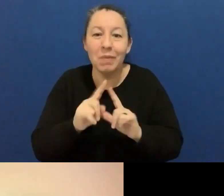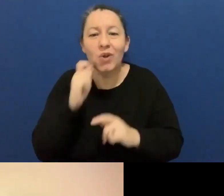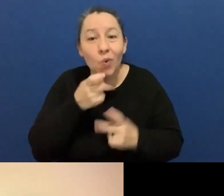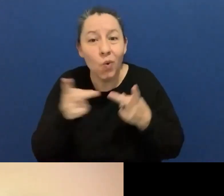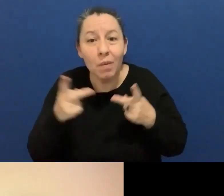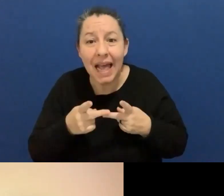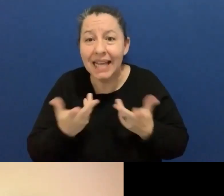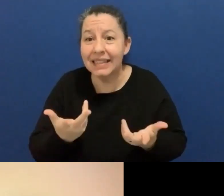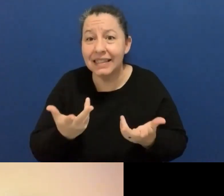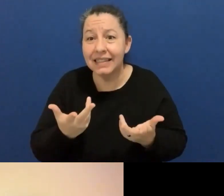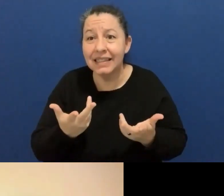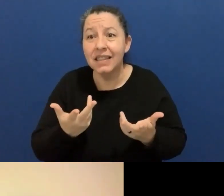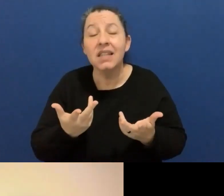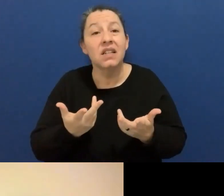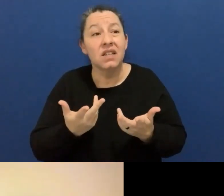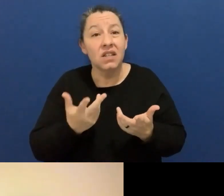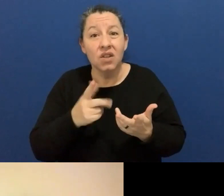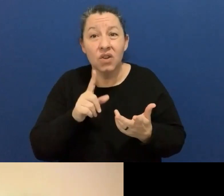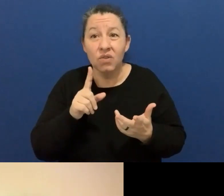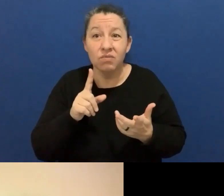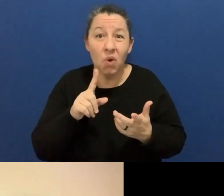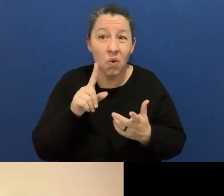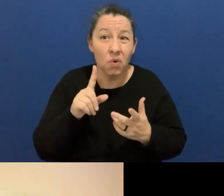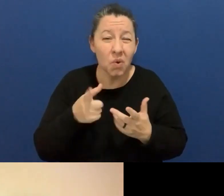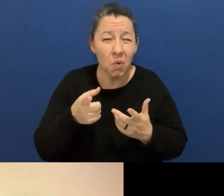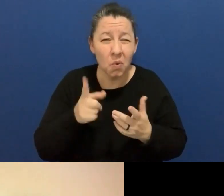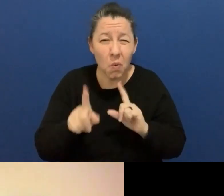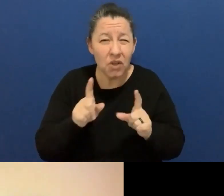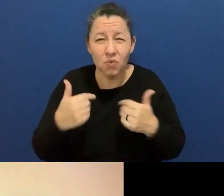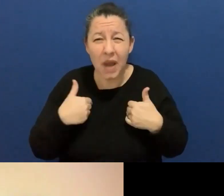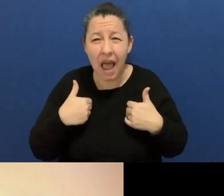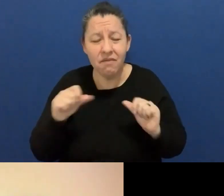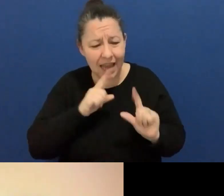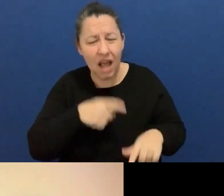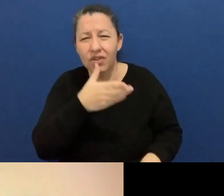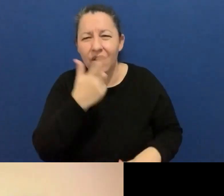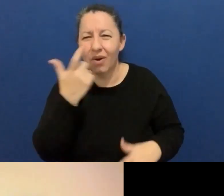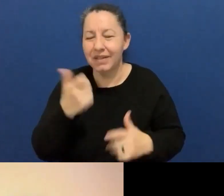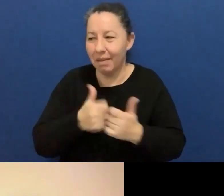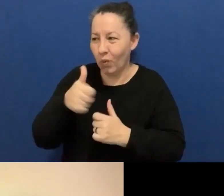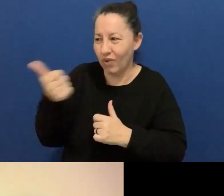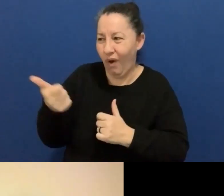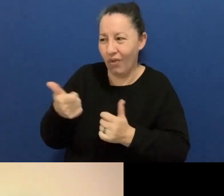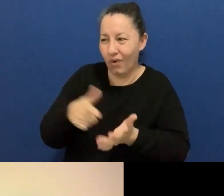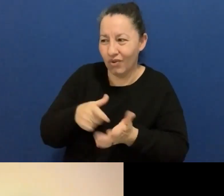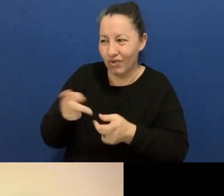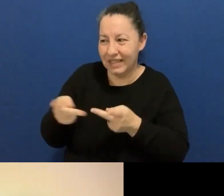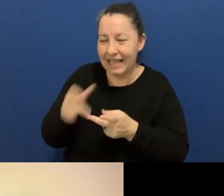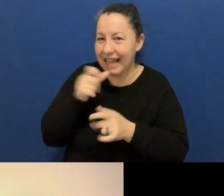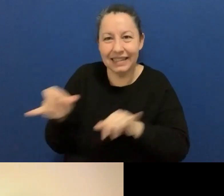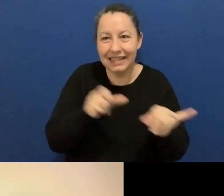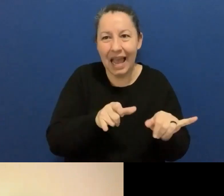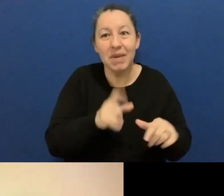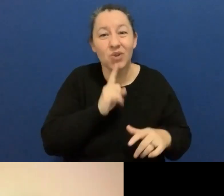questions can be answered there that can't be answered at most other archaeological sites, because it's essentially a time capsule in the desert that most